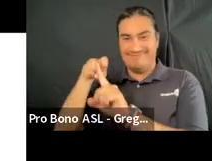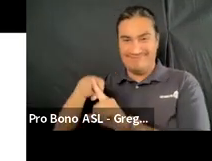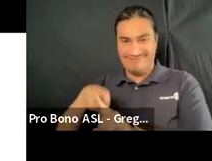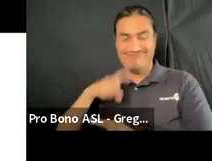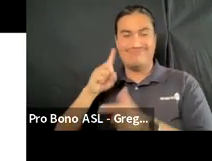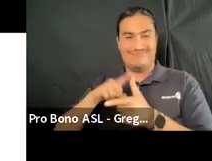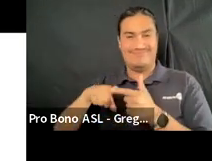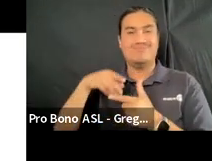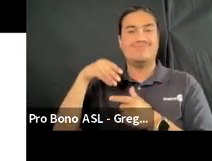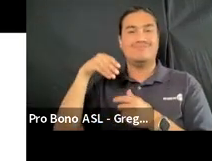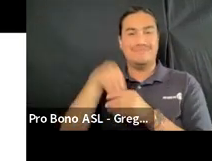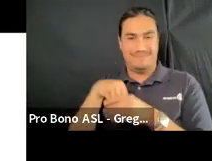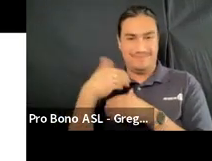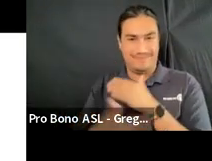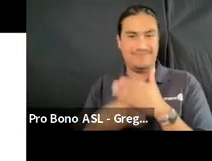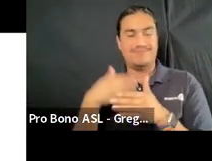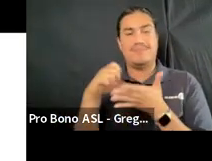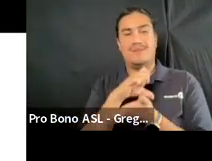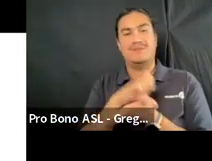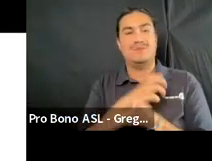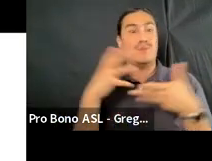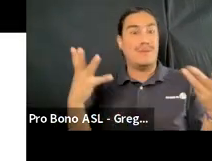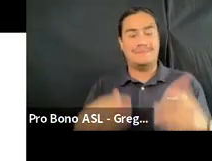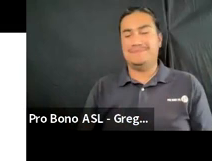the next page, which is,